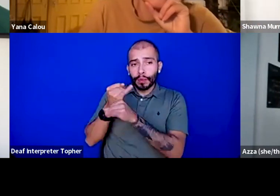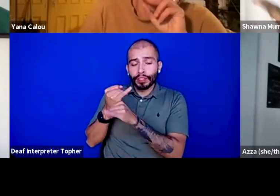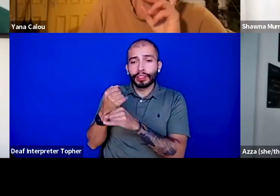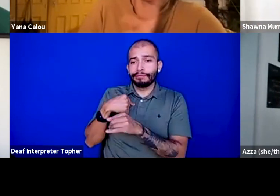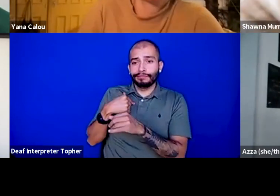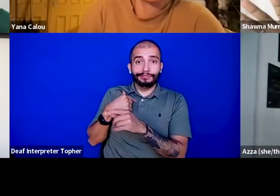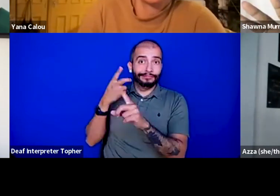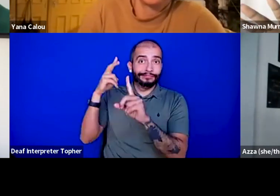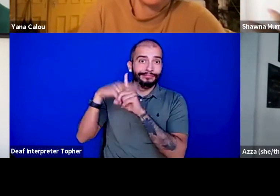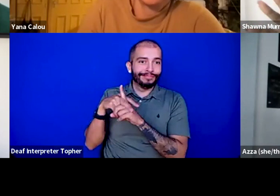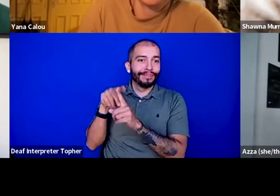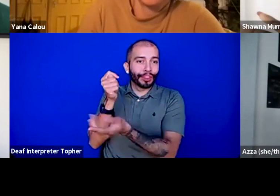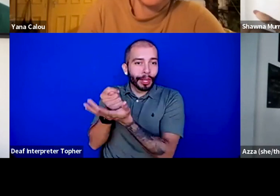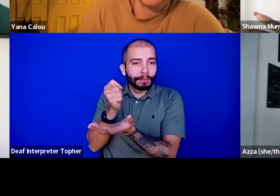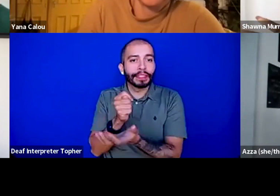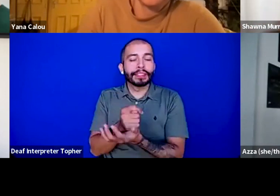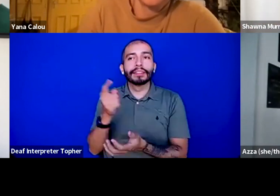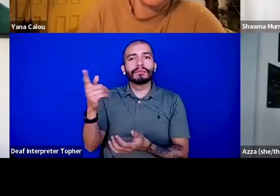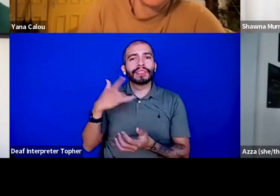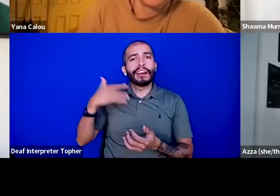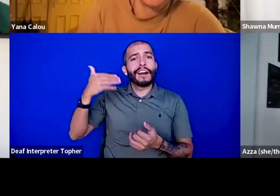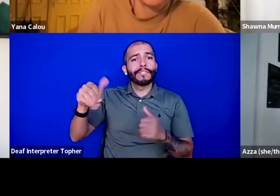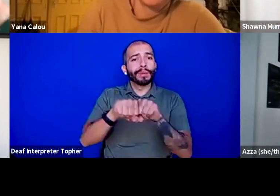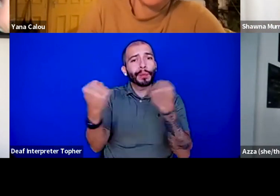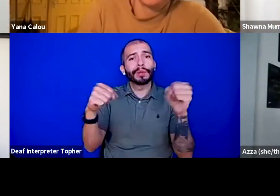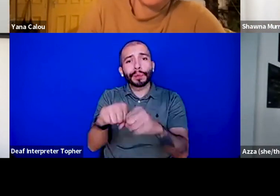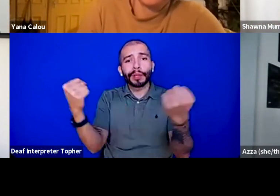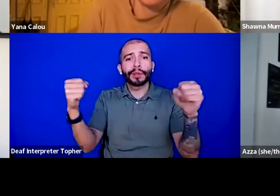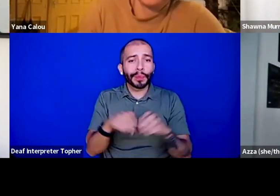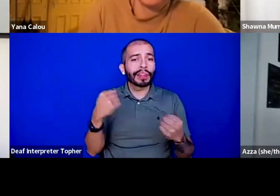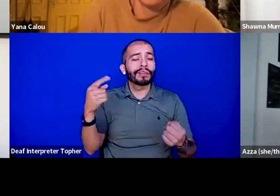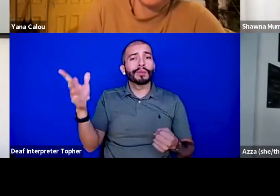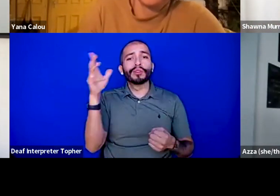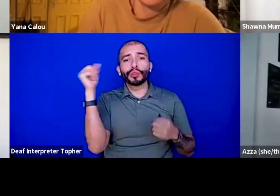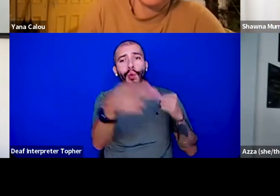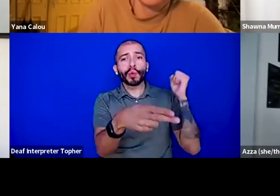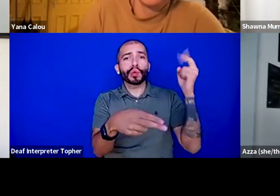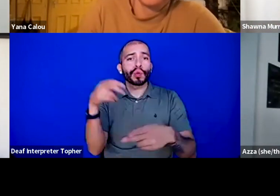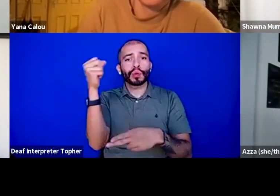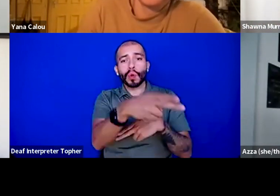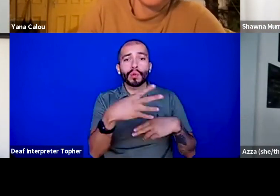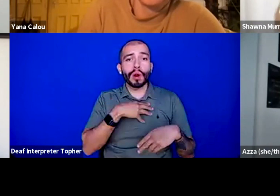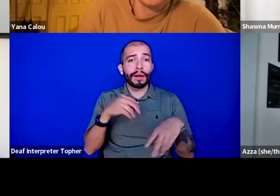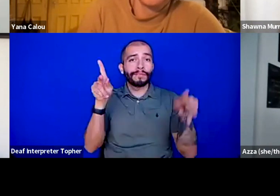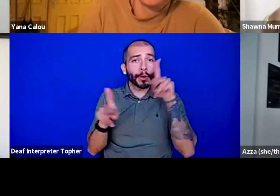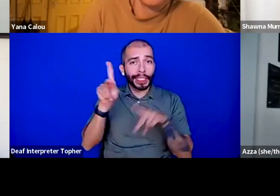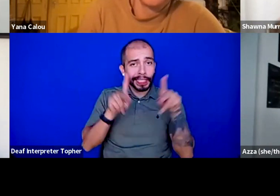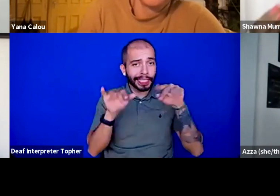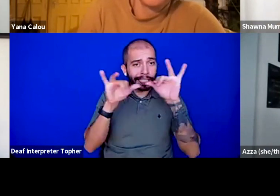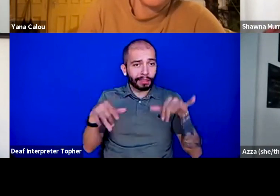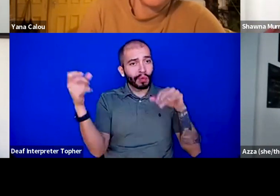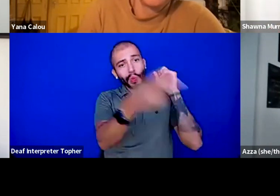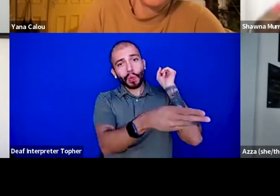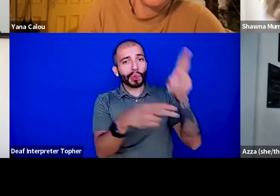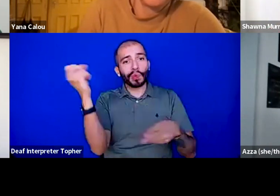would throw things at the white folks in the system. I would be called to de-escalate. Some of the decision-making